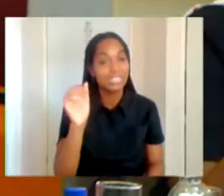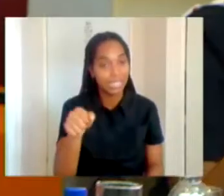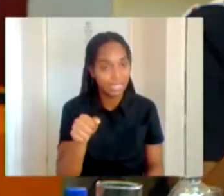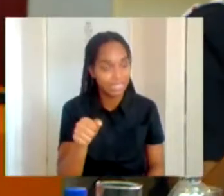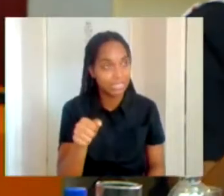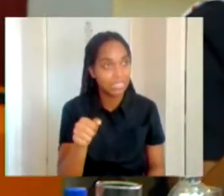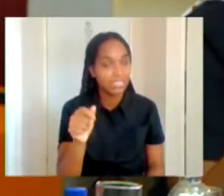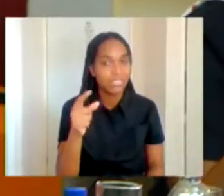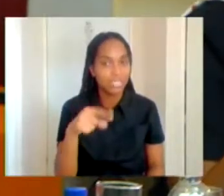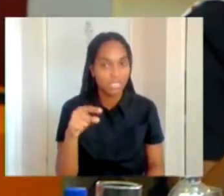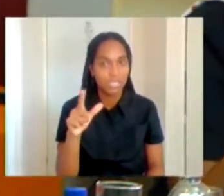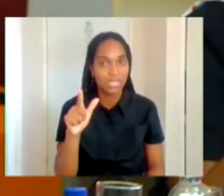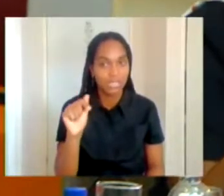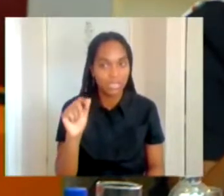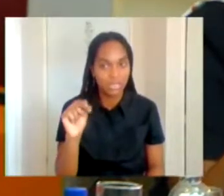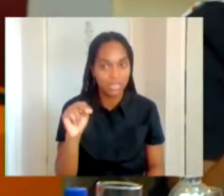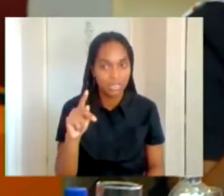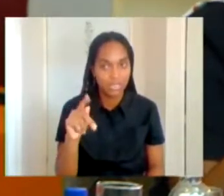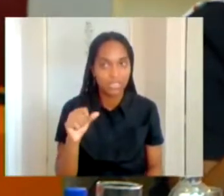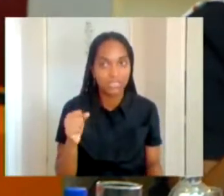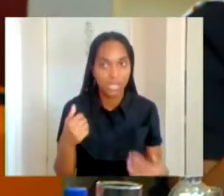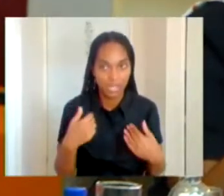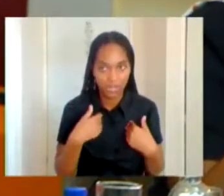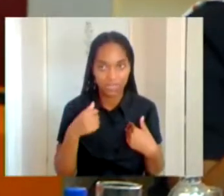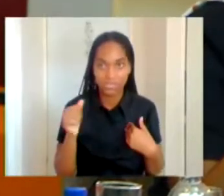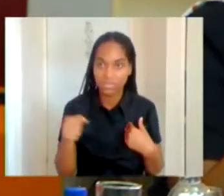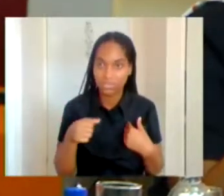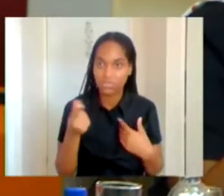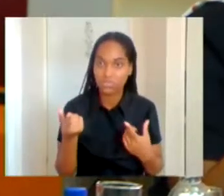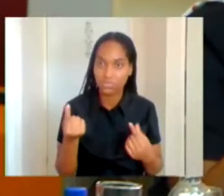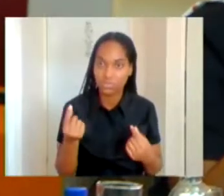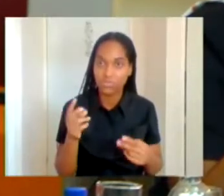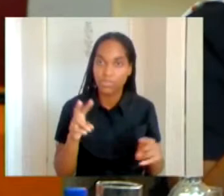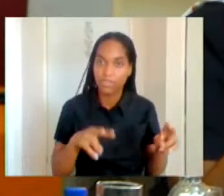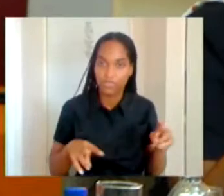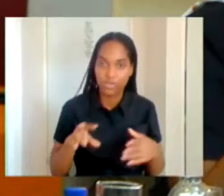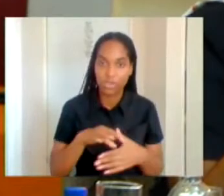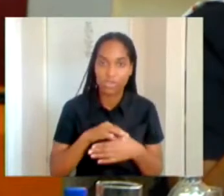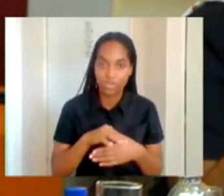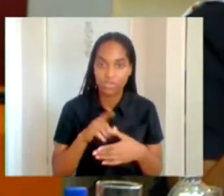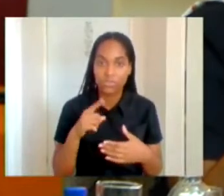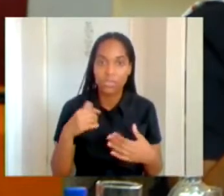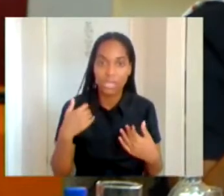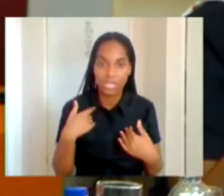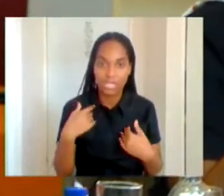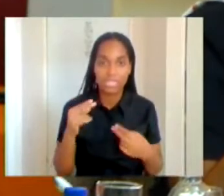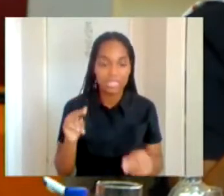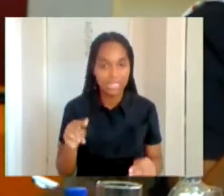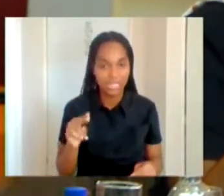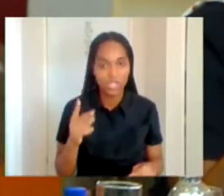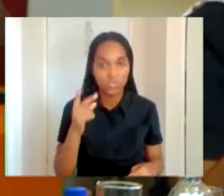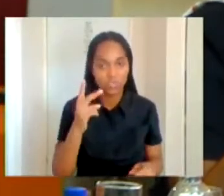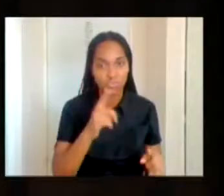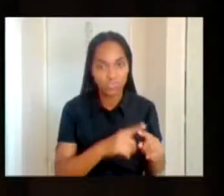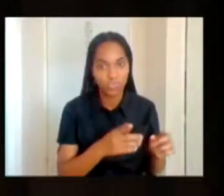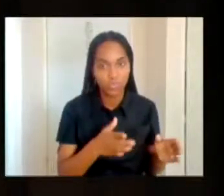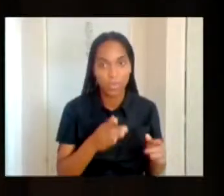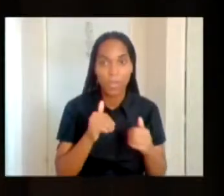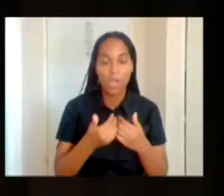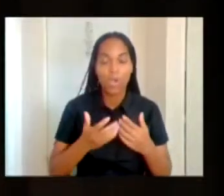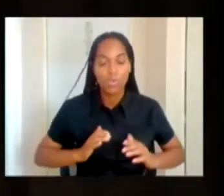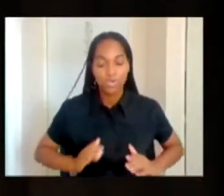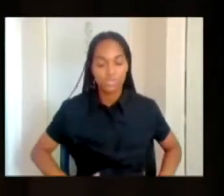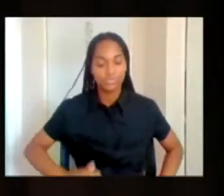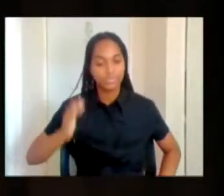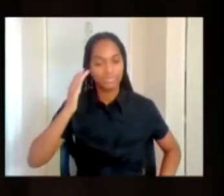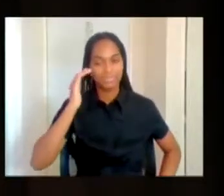is links to do video content, and you need a two-way, but how does a customer know that it exists